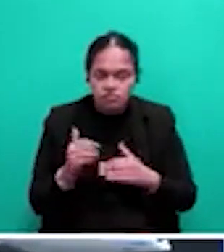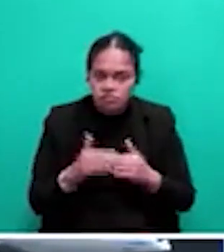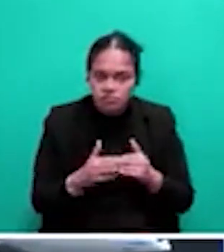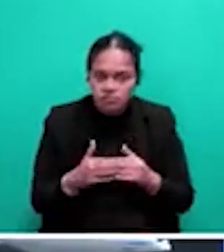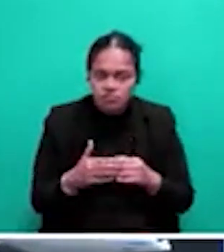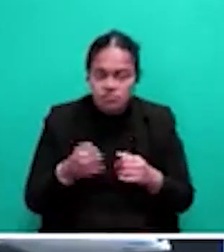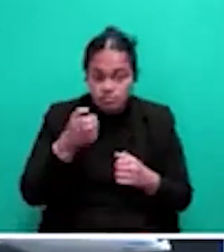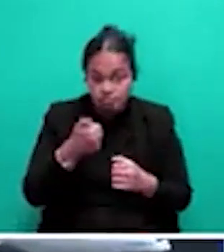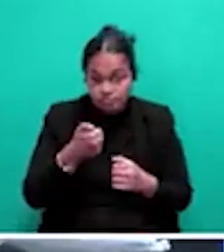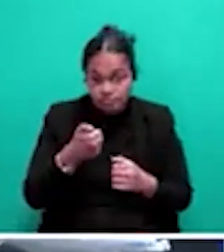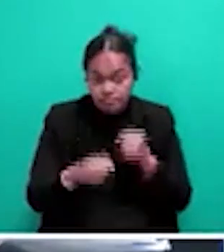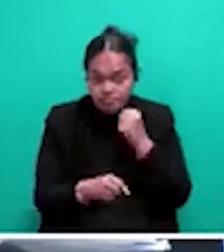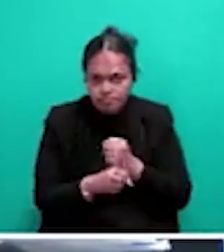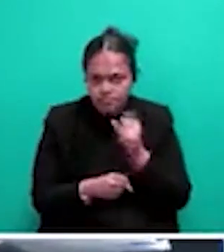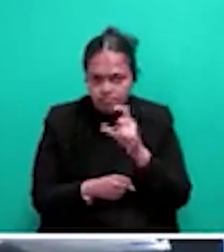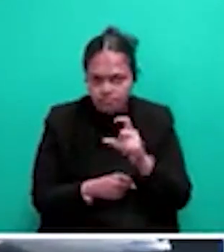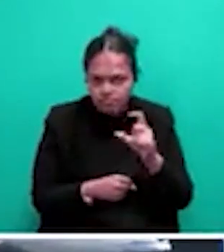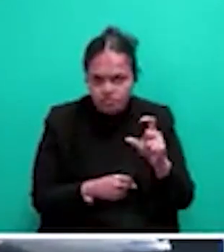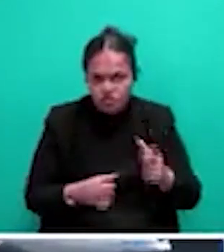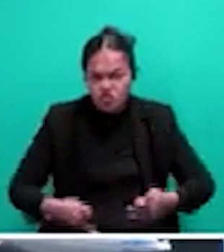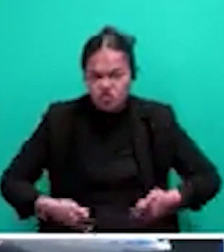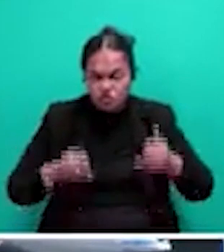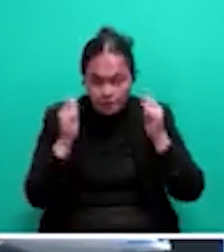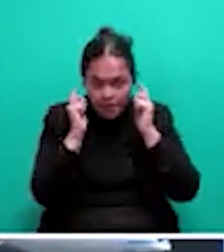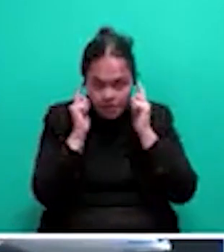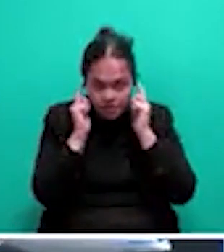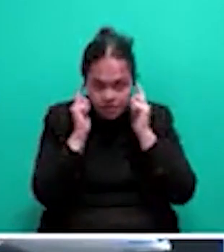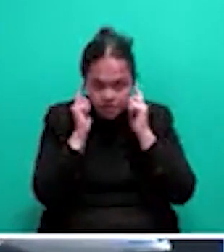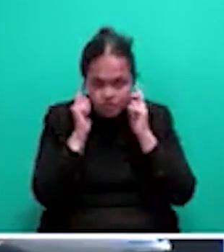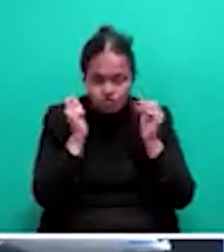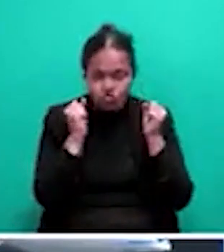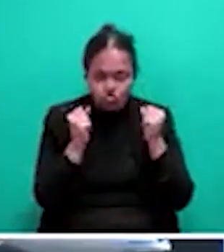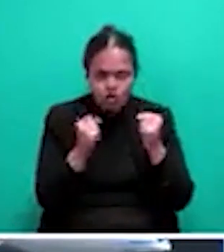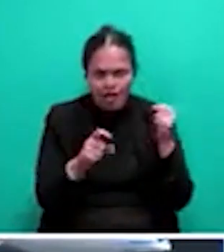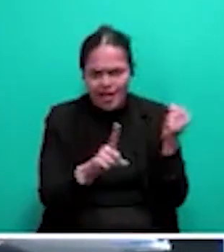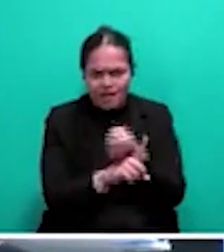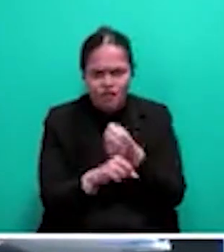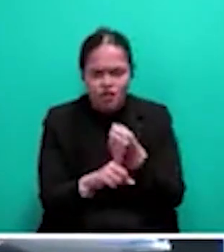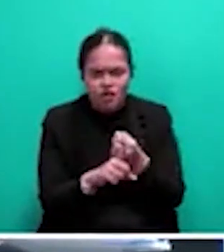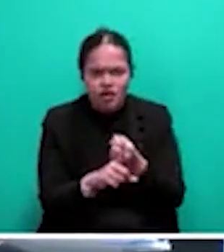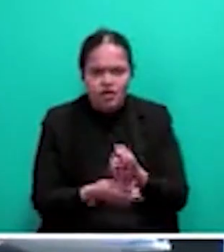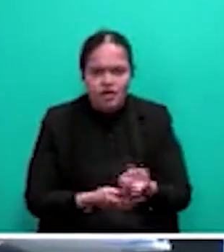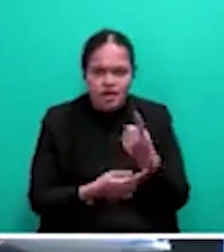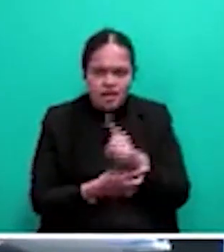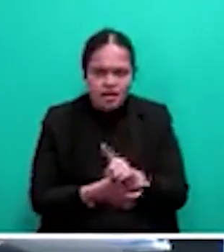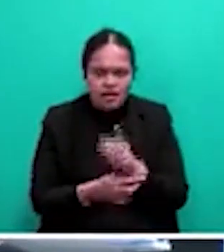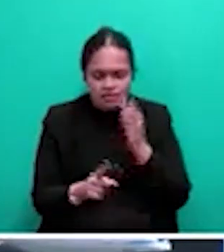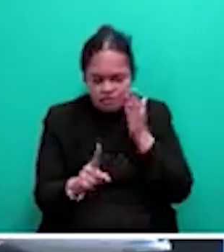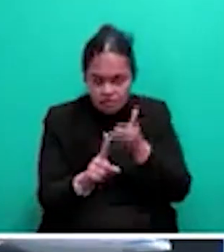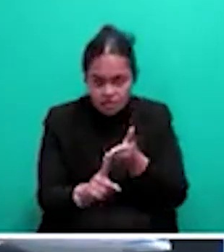6. The GCC champions strongly advocating and set strategic